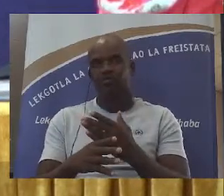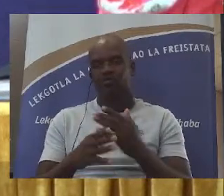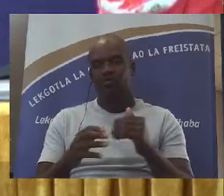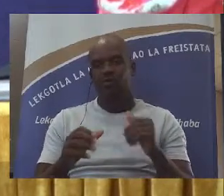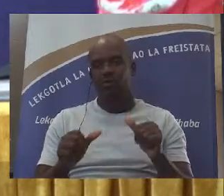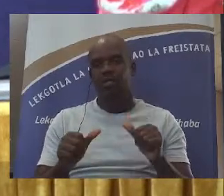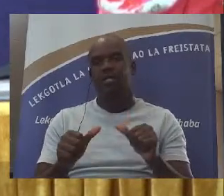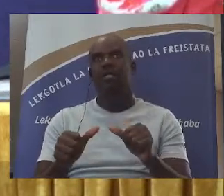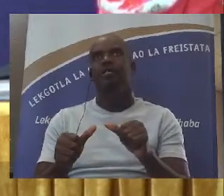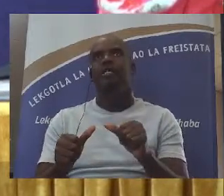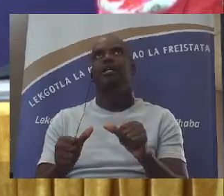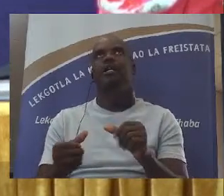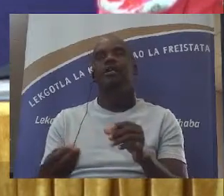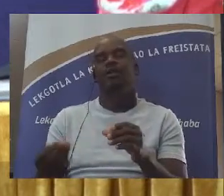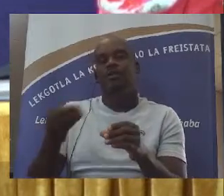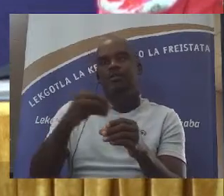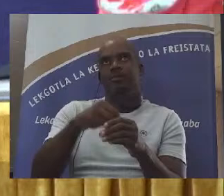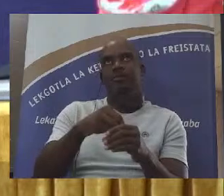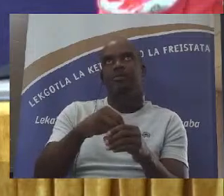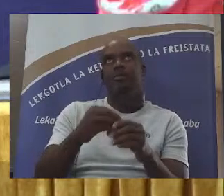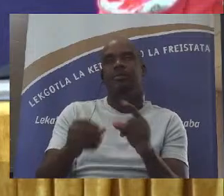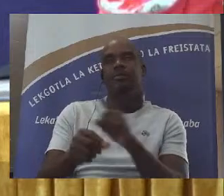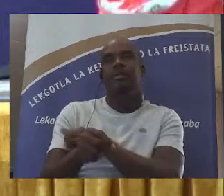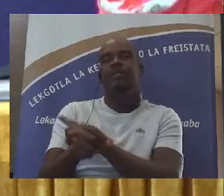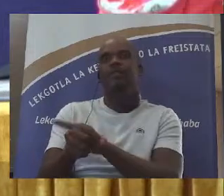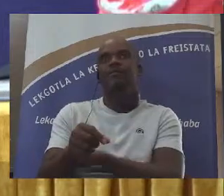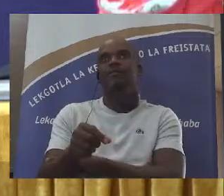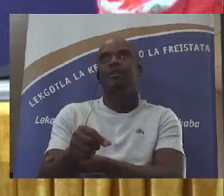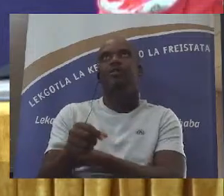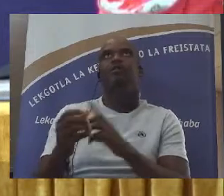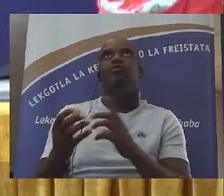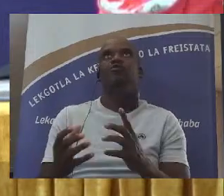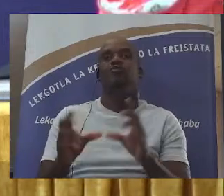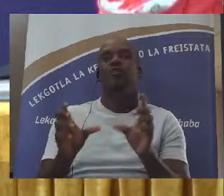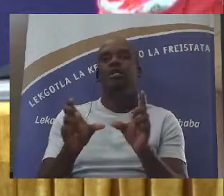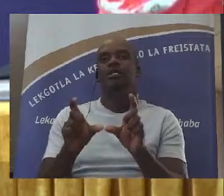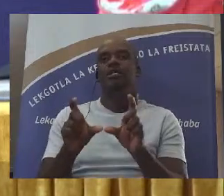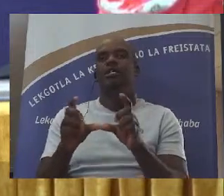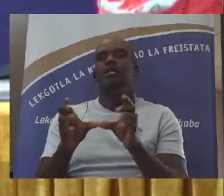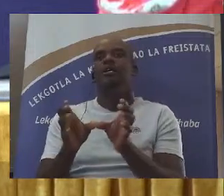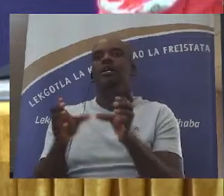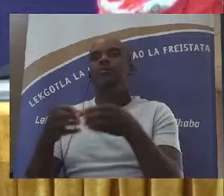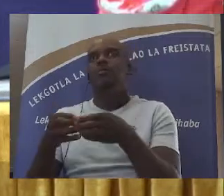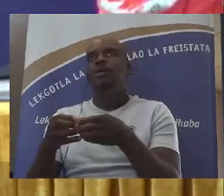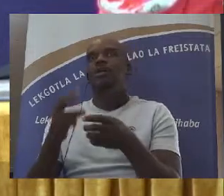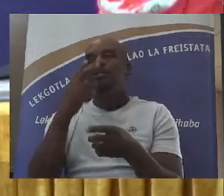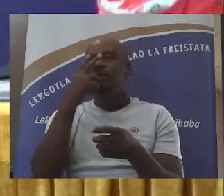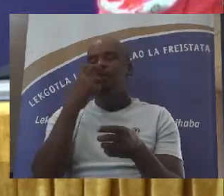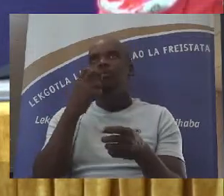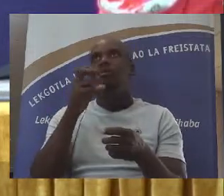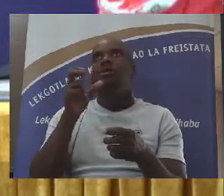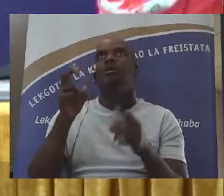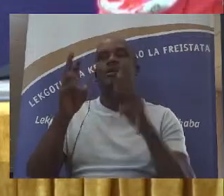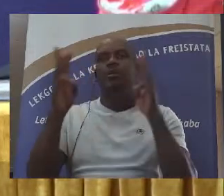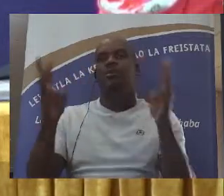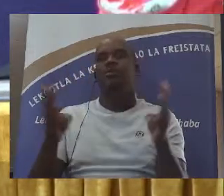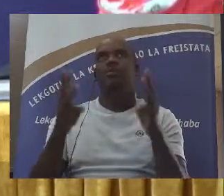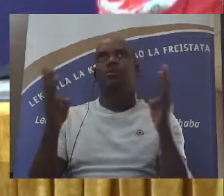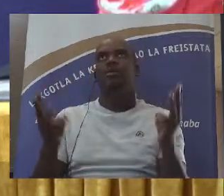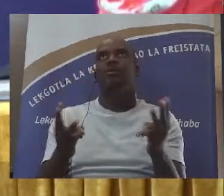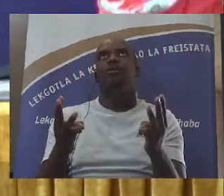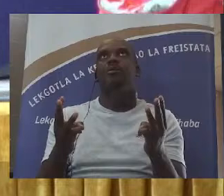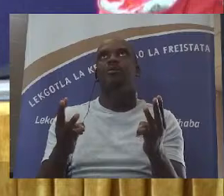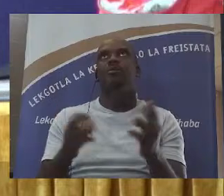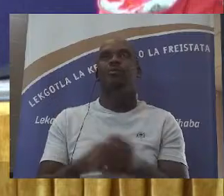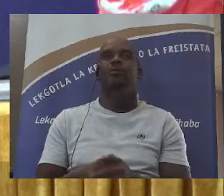Chairperson and honorable members, passing of this bill into law is a critical step for the development of, and